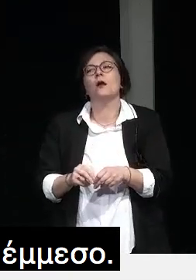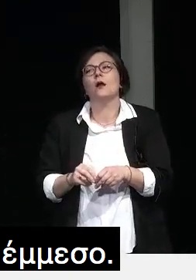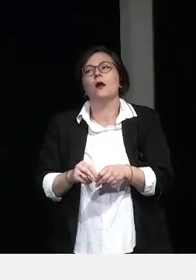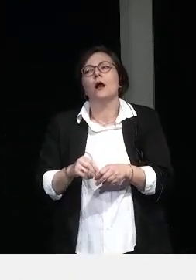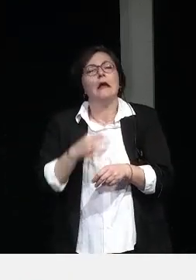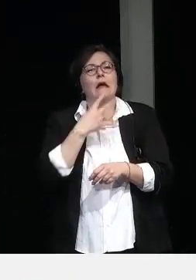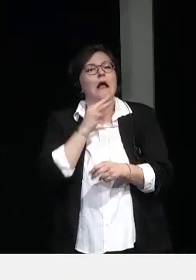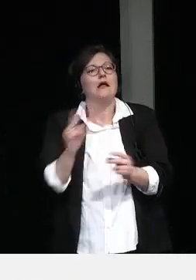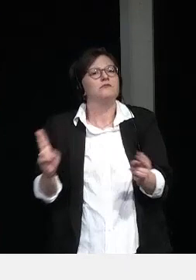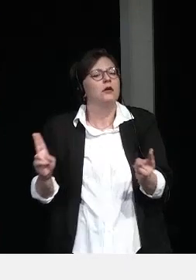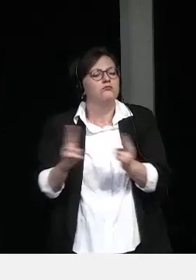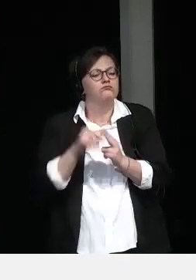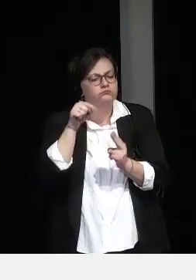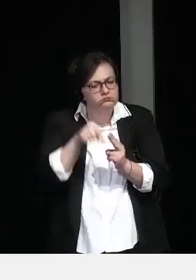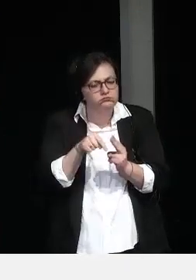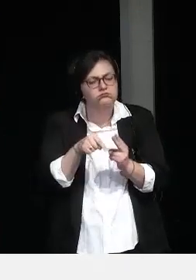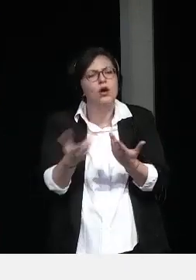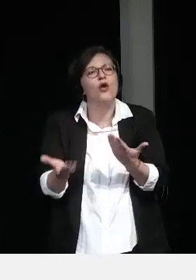yes.